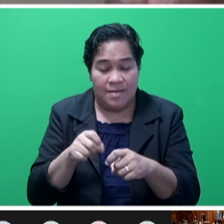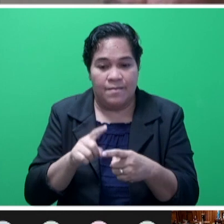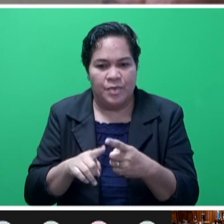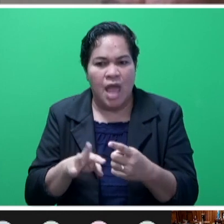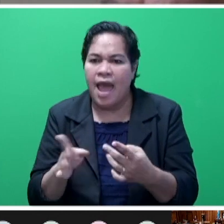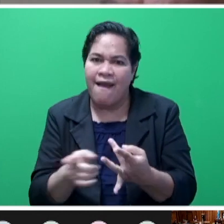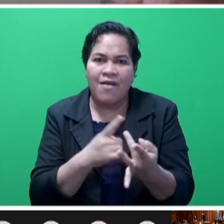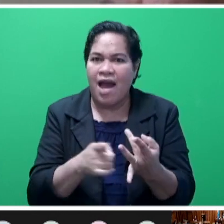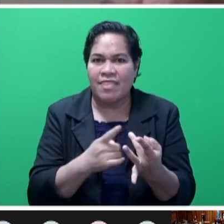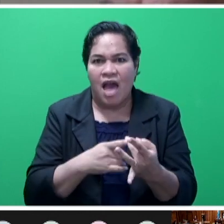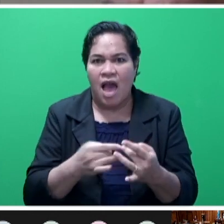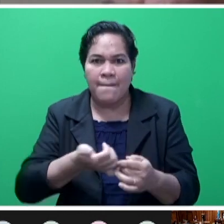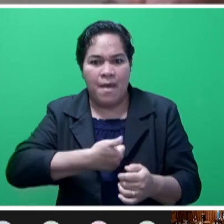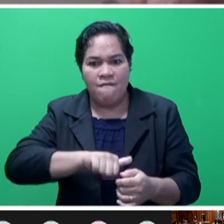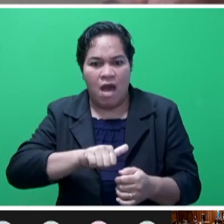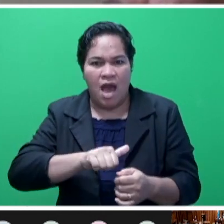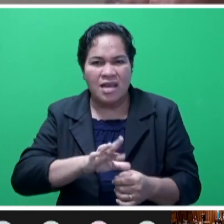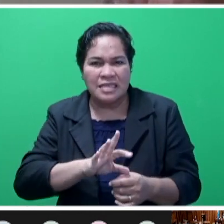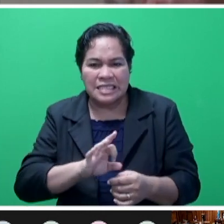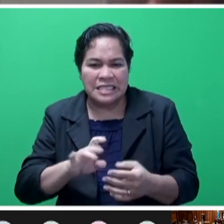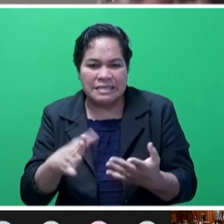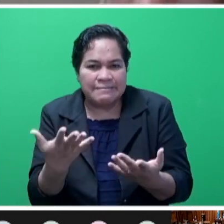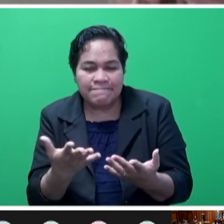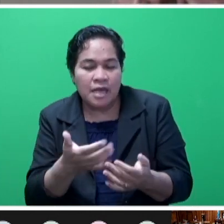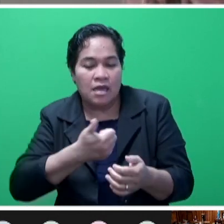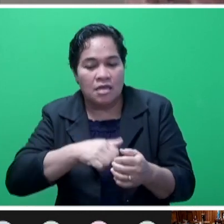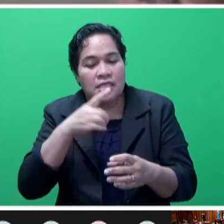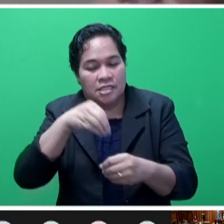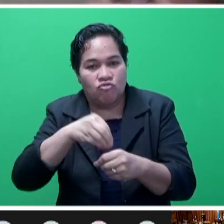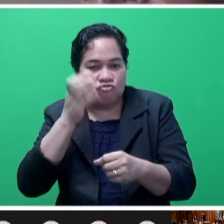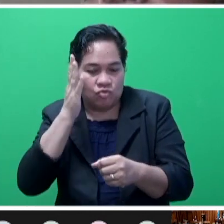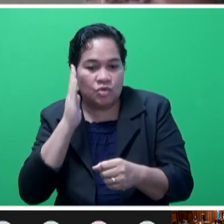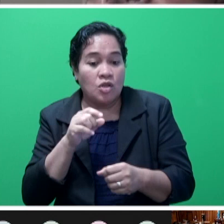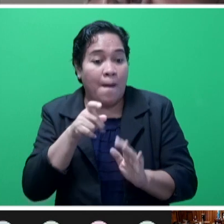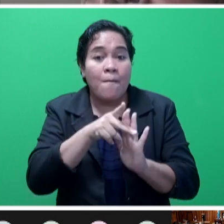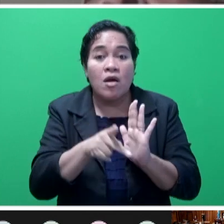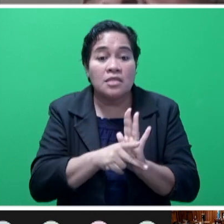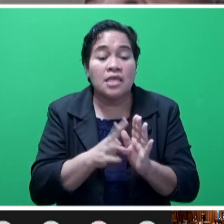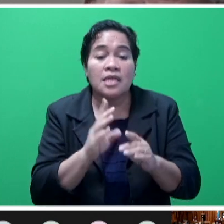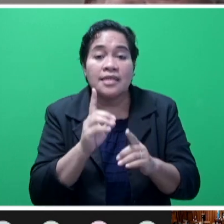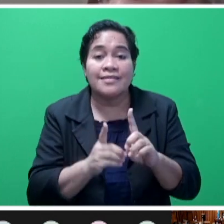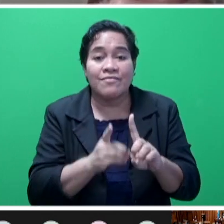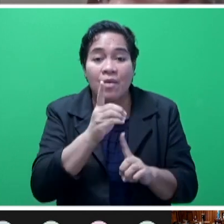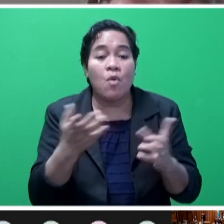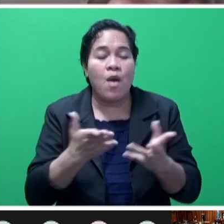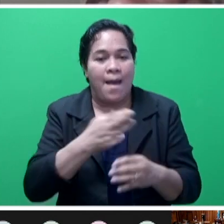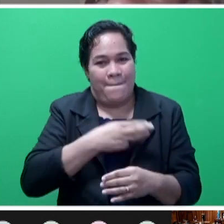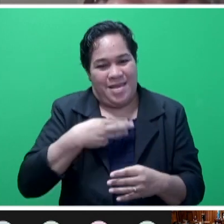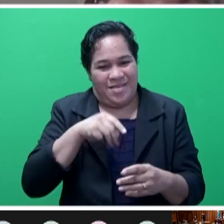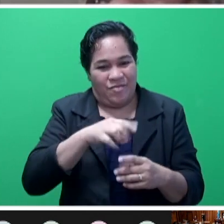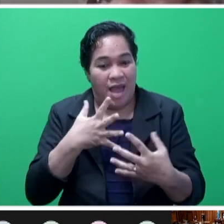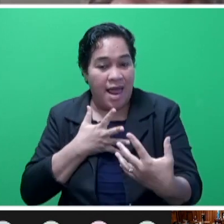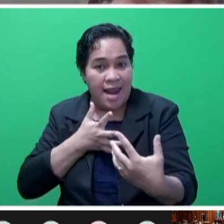behavioral and indiscipline issues in schools. These policies are developed by the ministry and aligned to 1, the